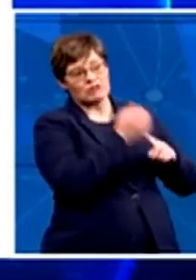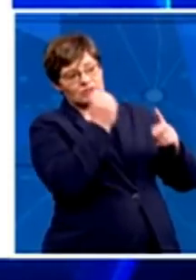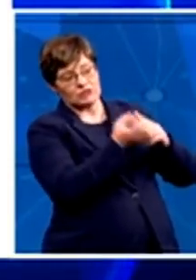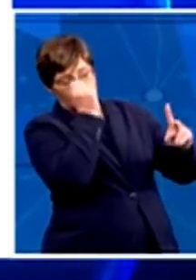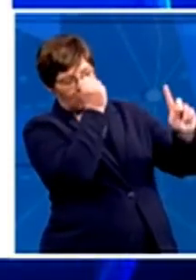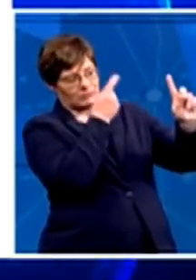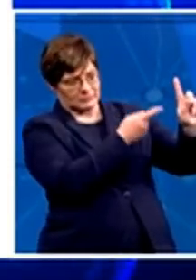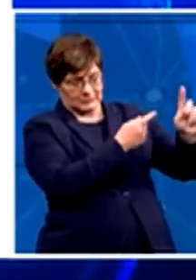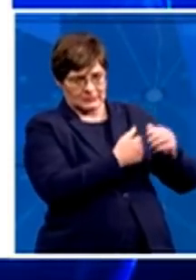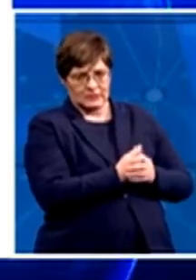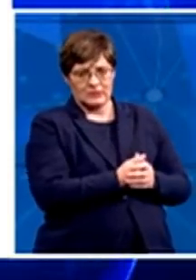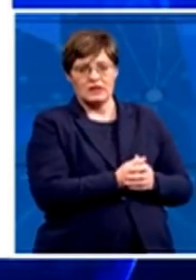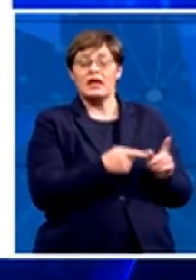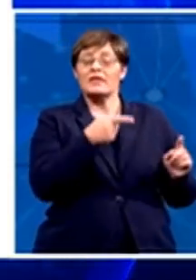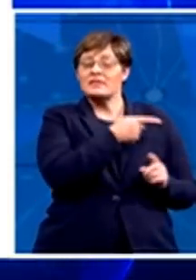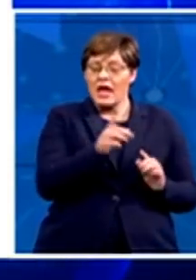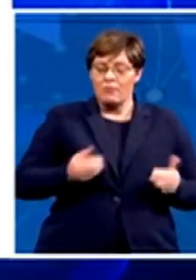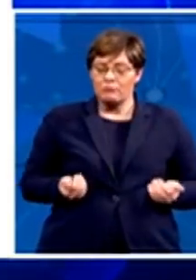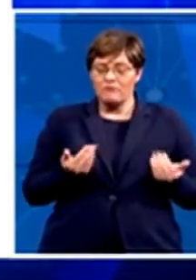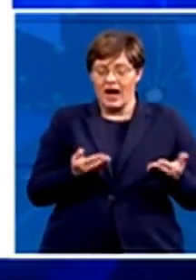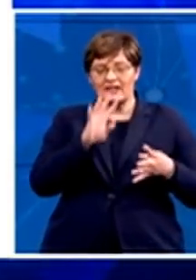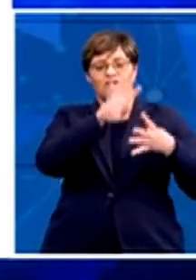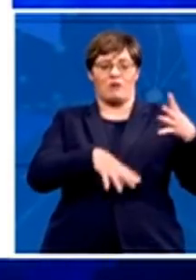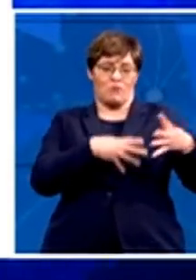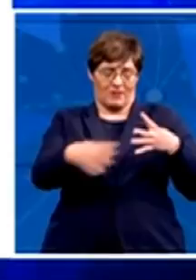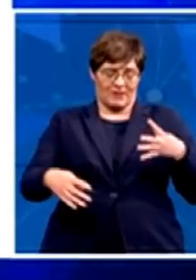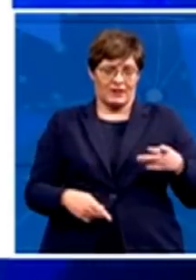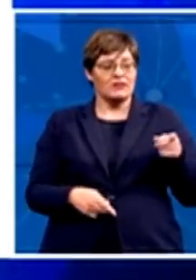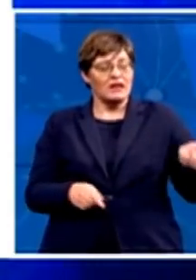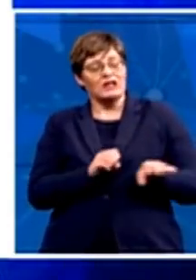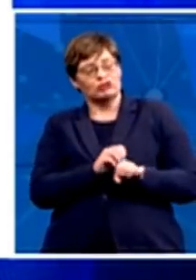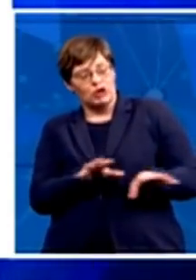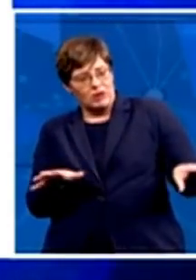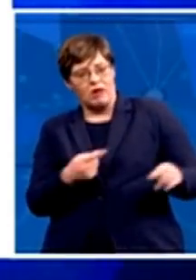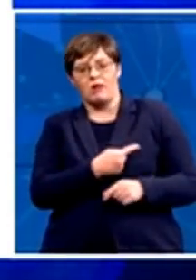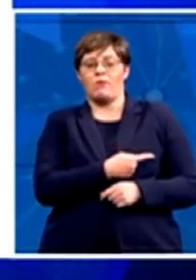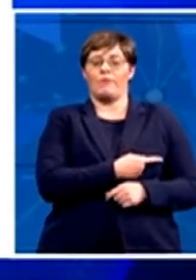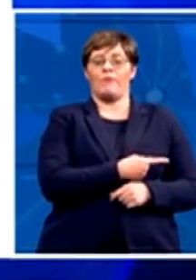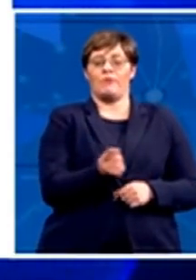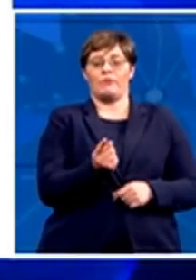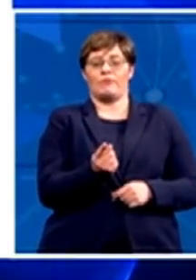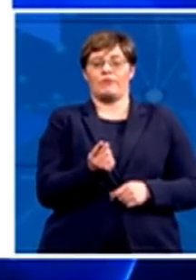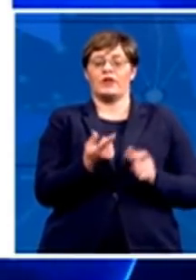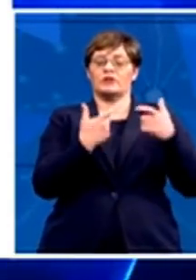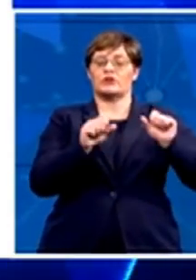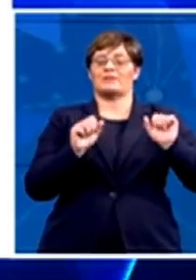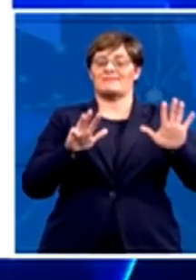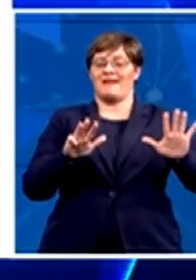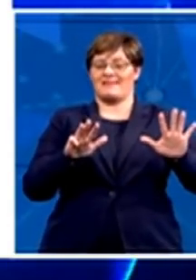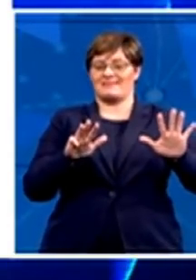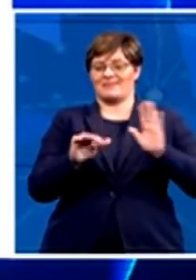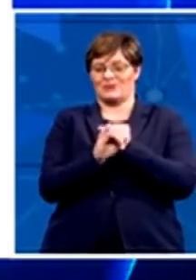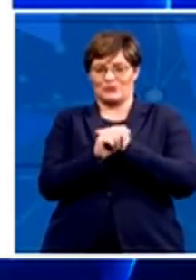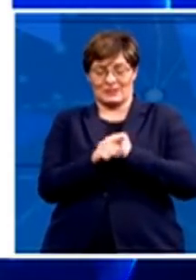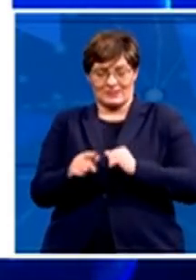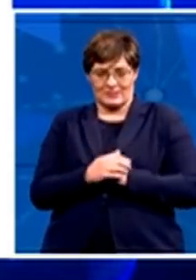provide a framework which is general and applicable to all Chapter 9 heads. So these matters must be determined by